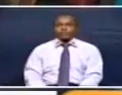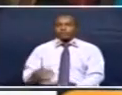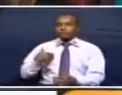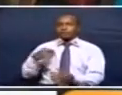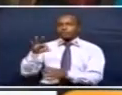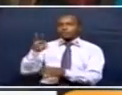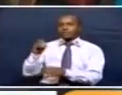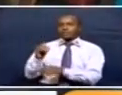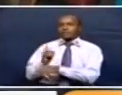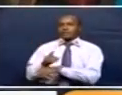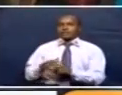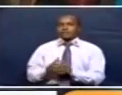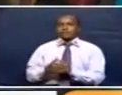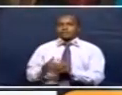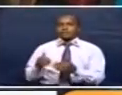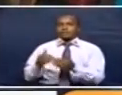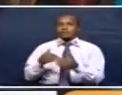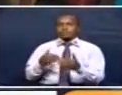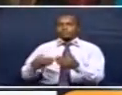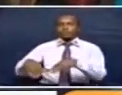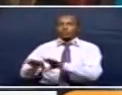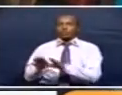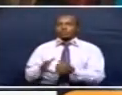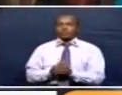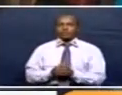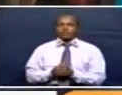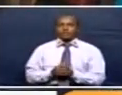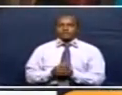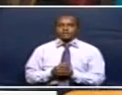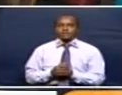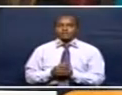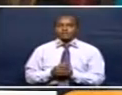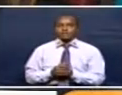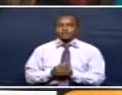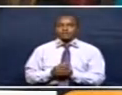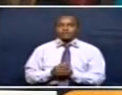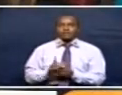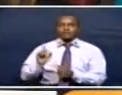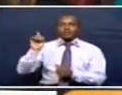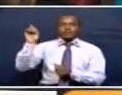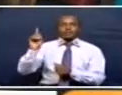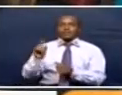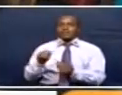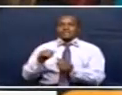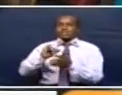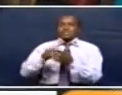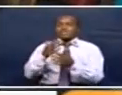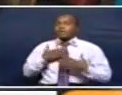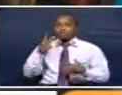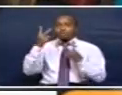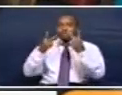minutes before polls close. By the way, these polls are completely unscientific, okay? It's just our